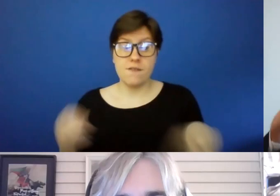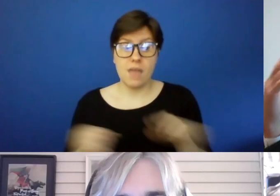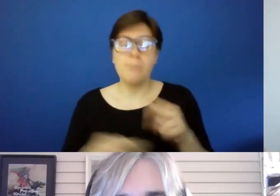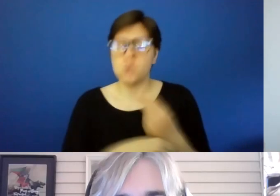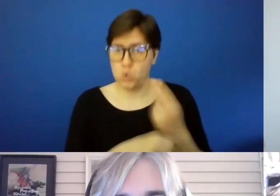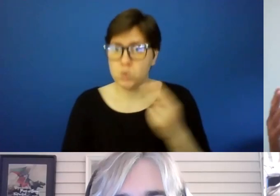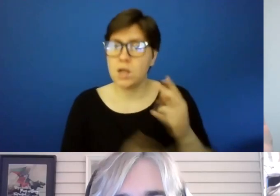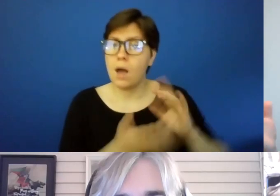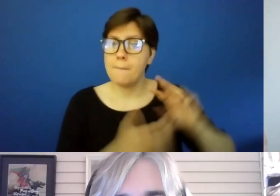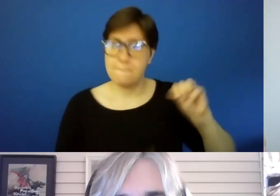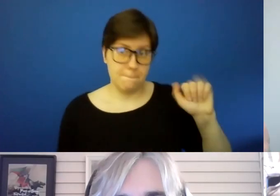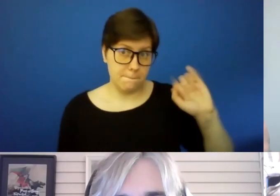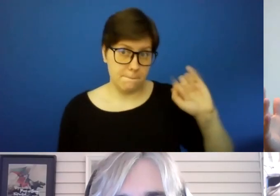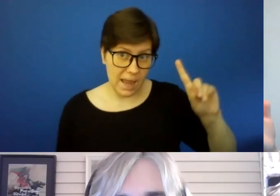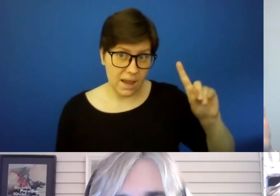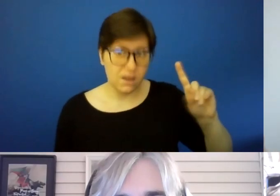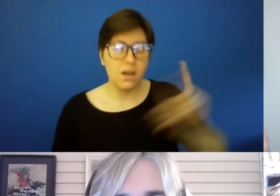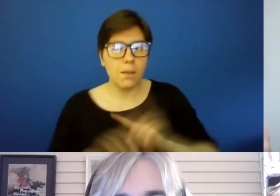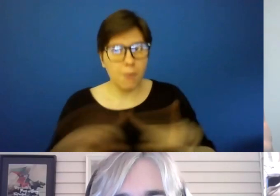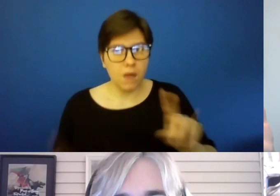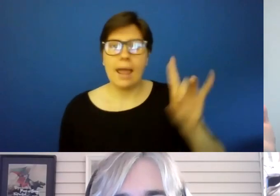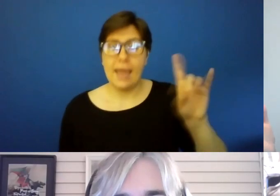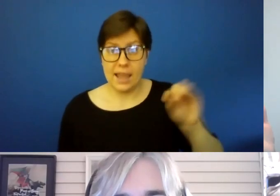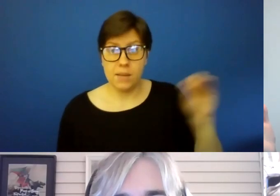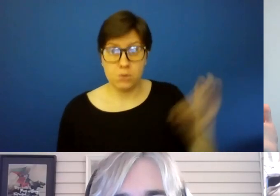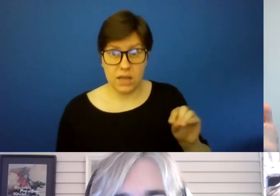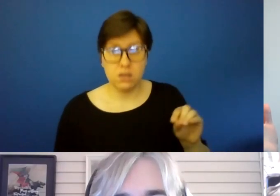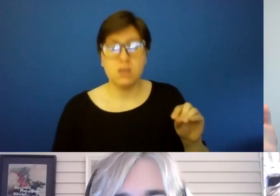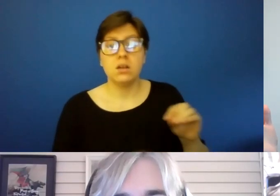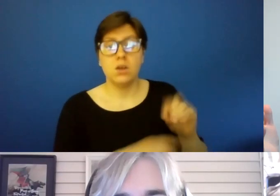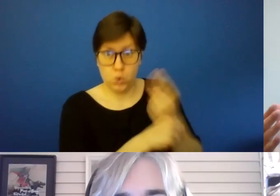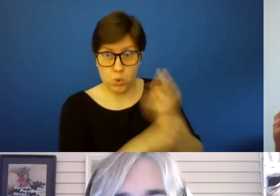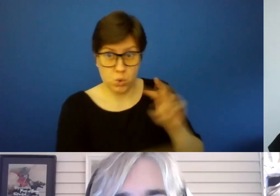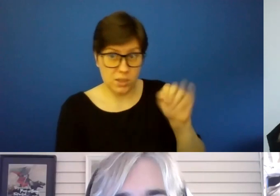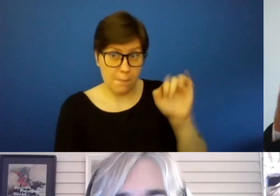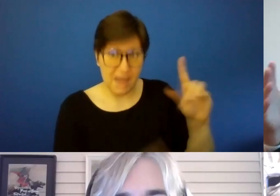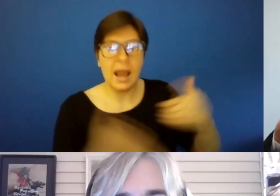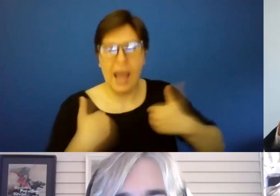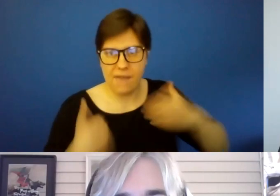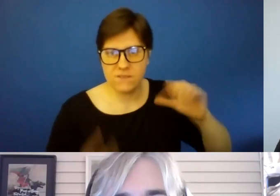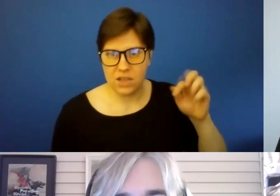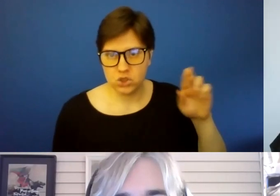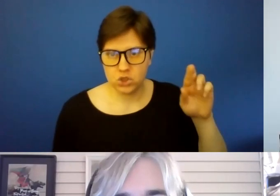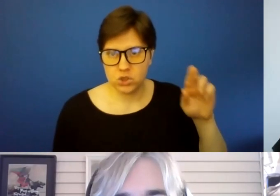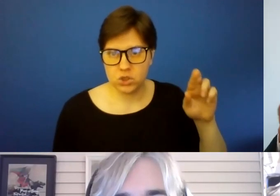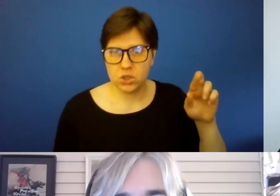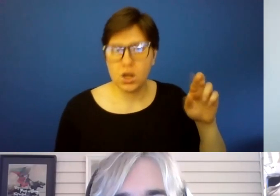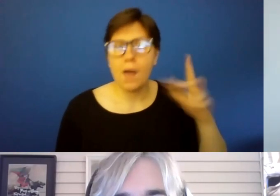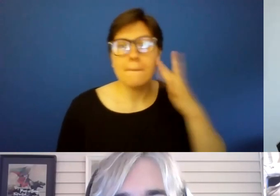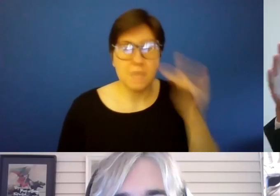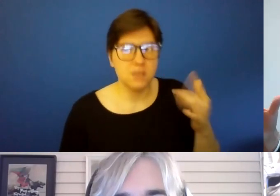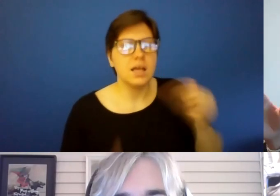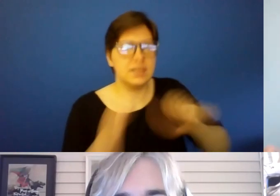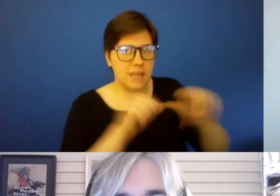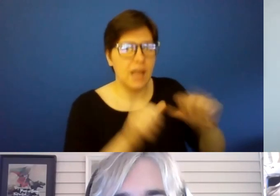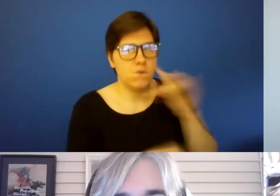dying, but 80% of the people that use medical aid in dying are in cancer. But for people who... There is science for